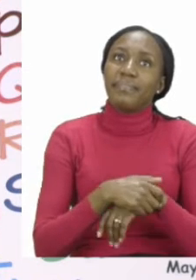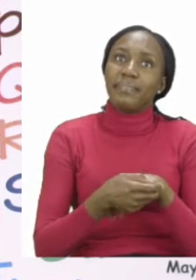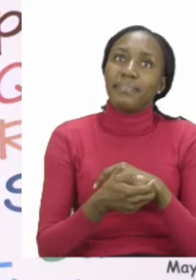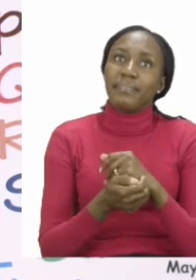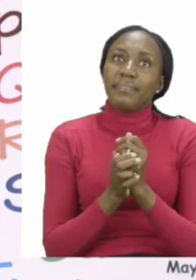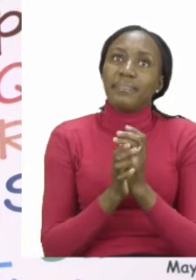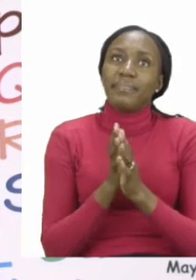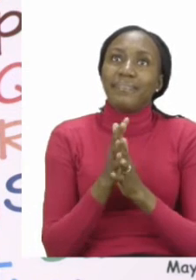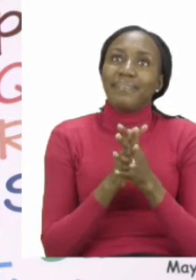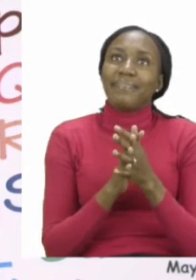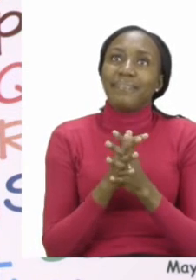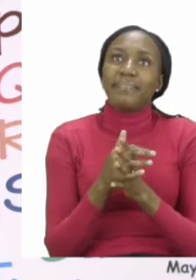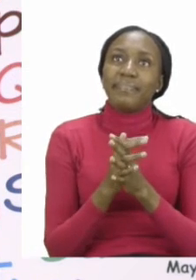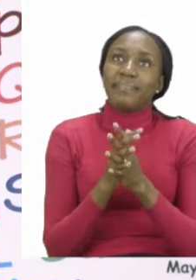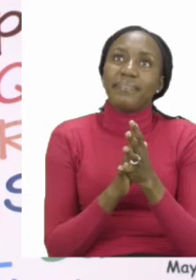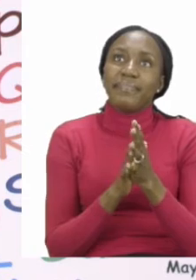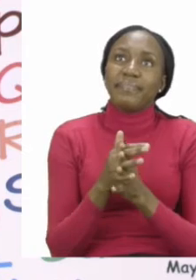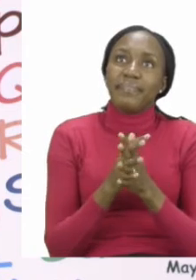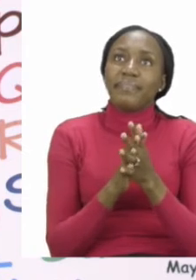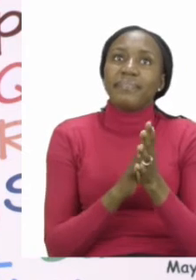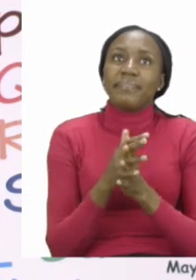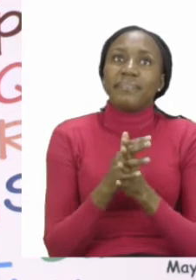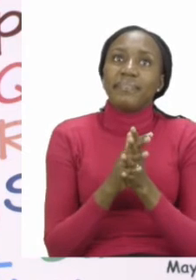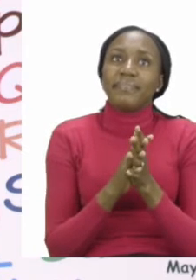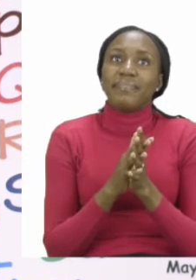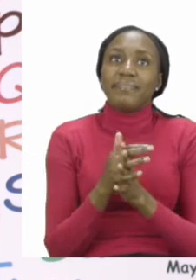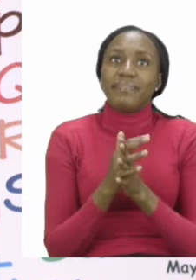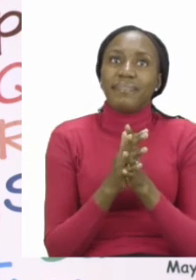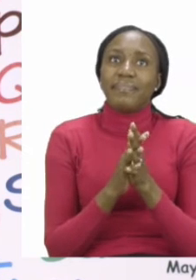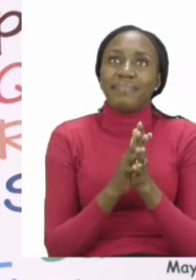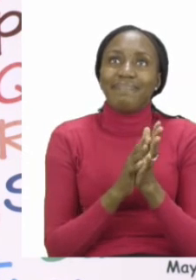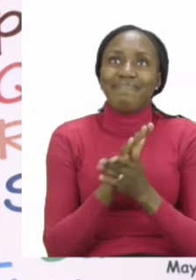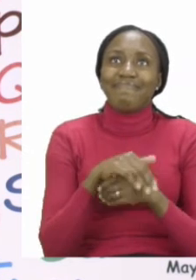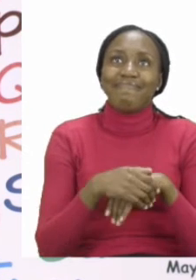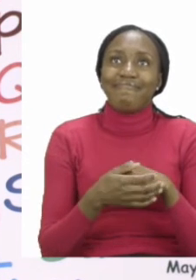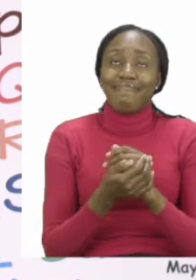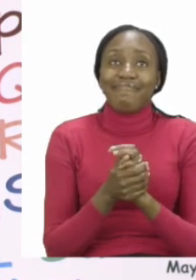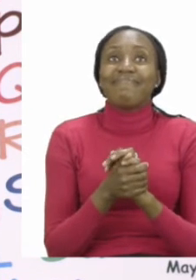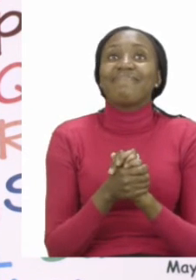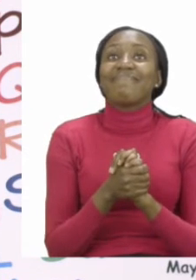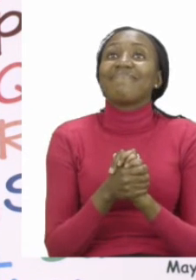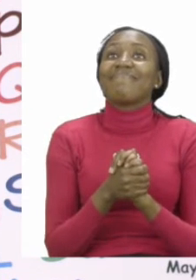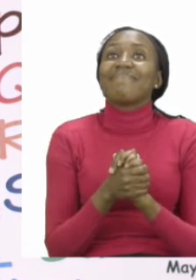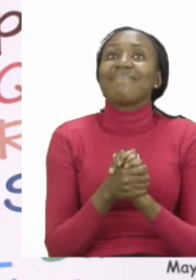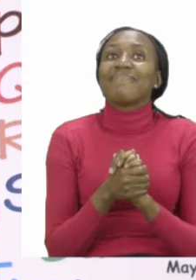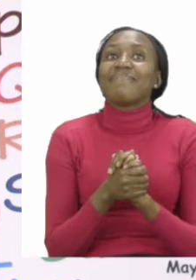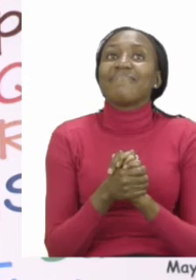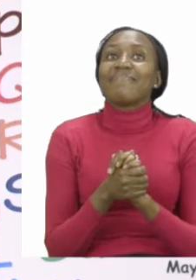and between and around and everywhere on your hands. Now